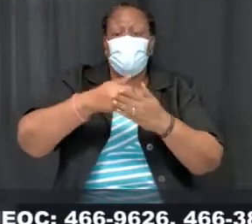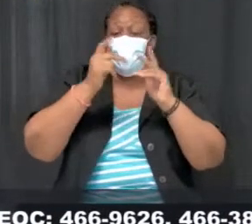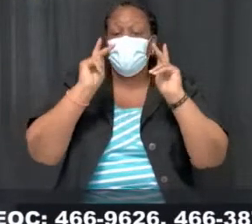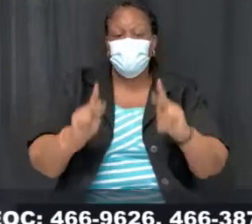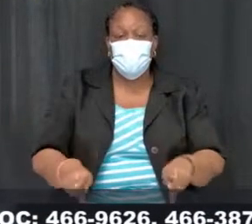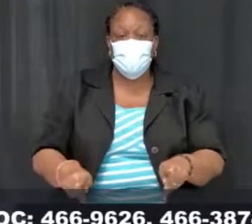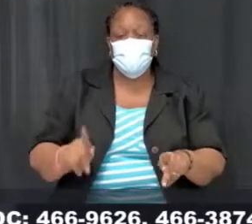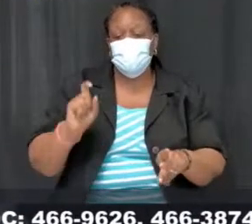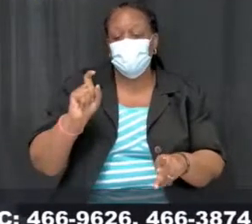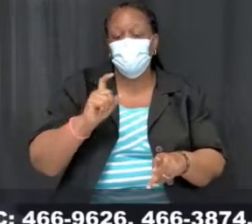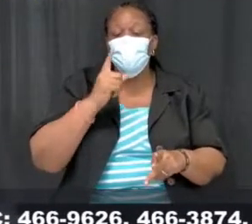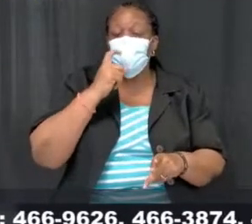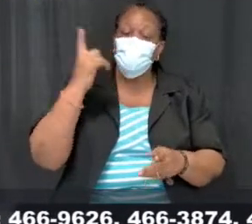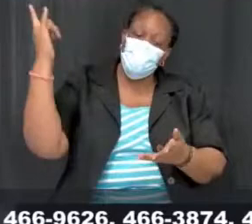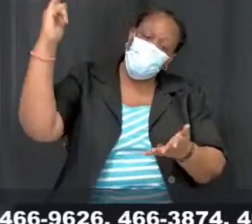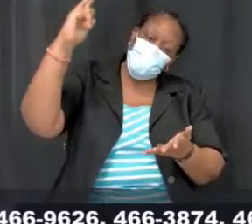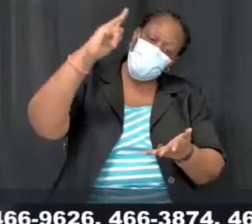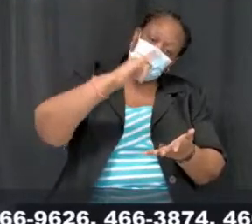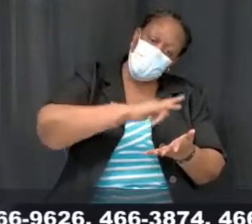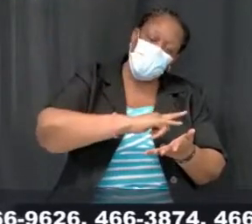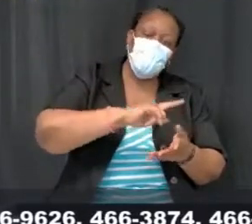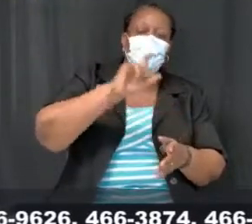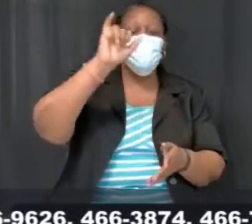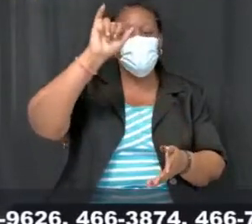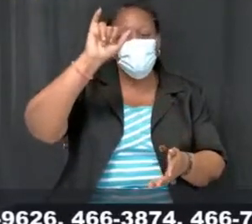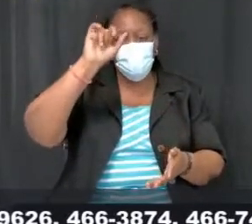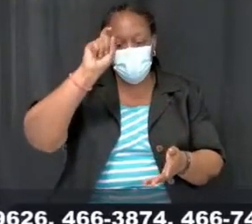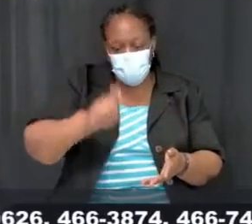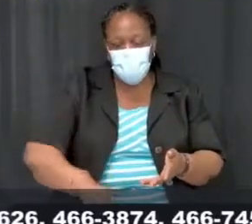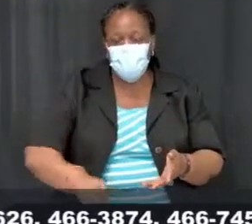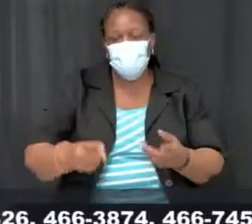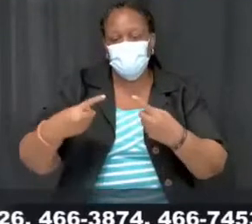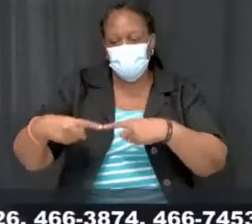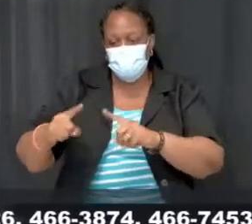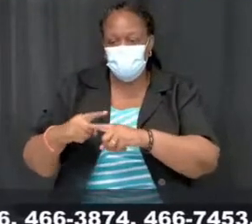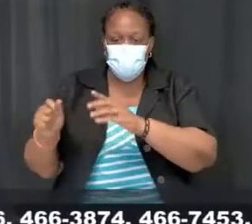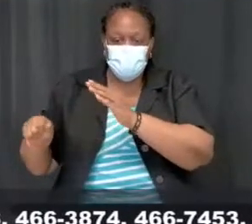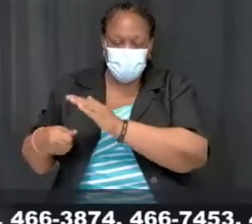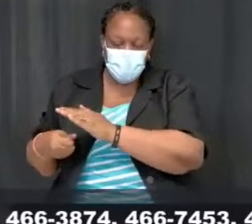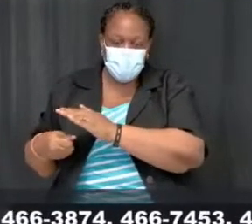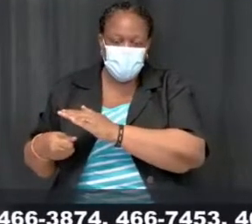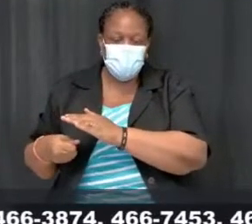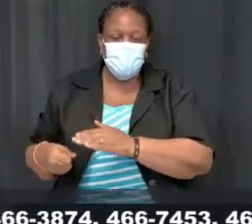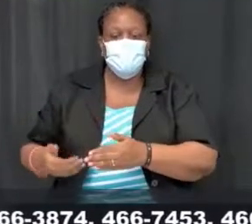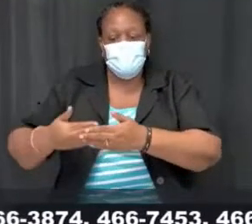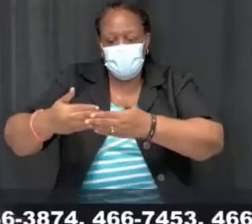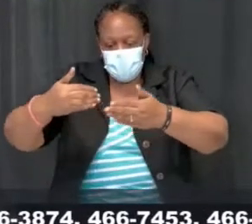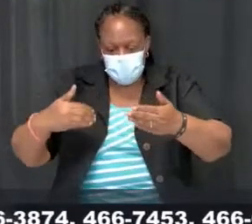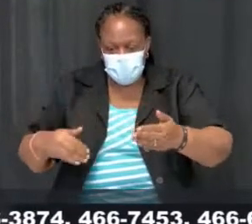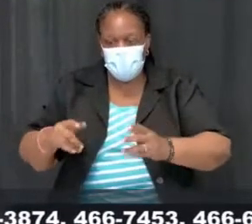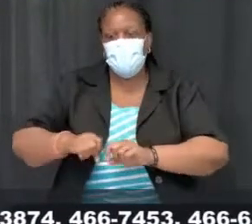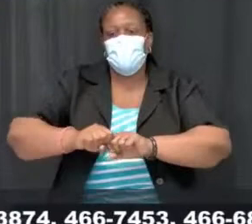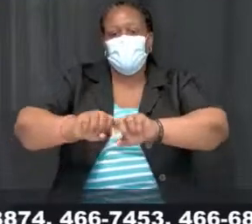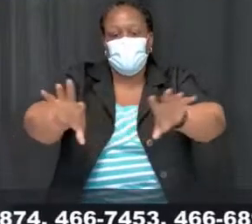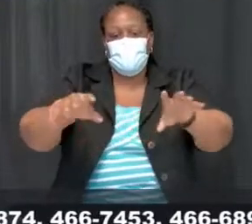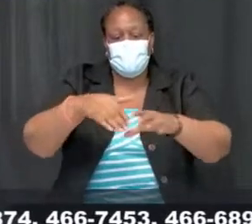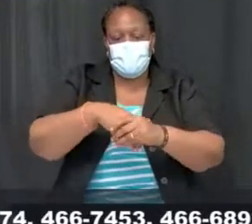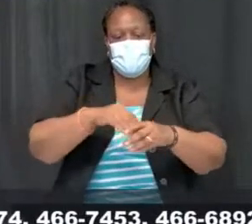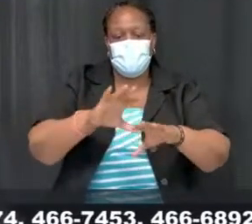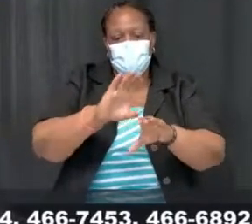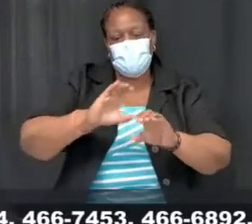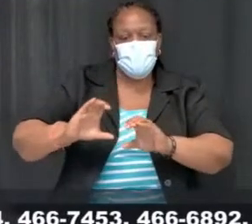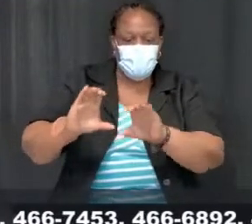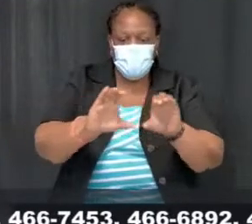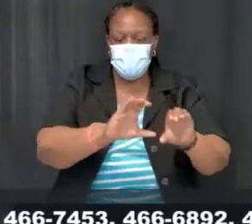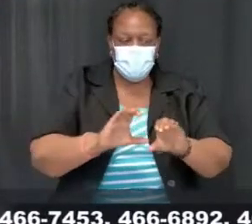a period of quarantine before they integrate into the community. Regulation 14.5 provides that